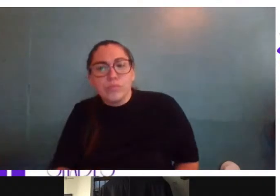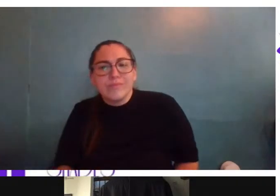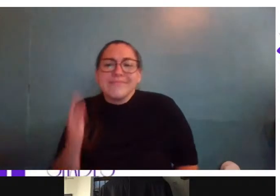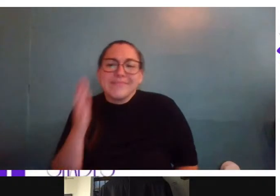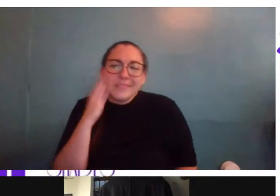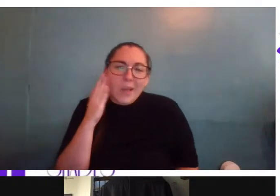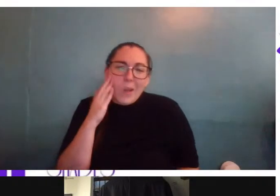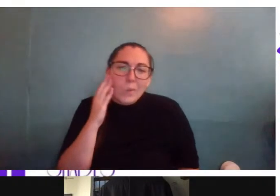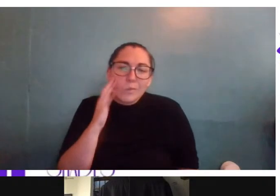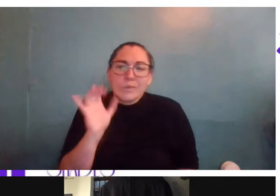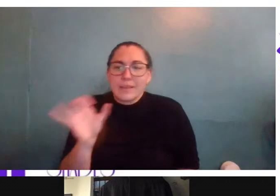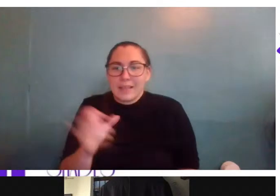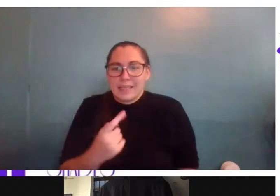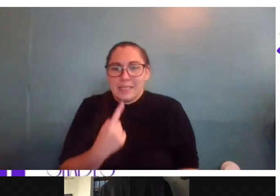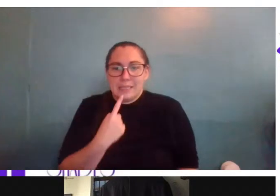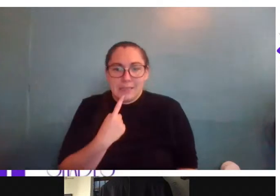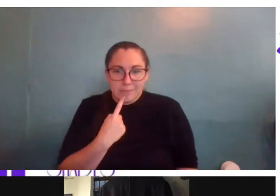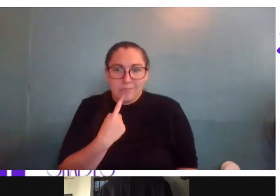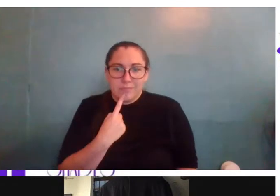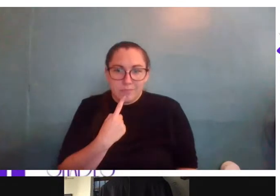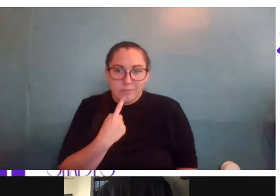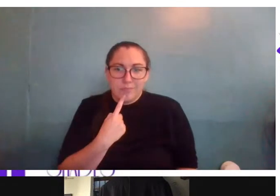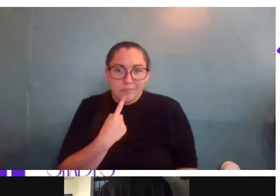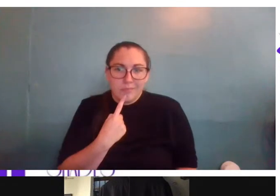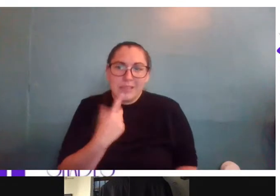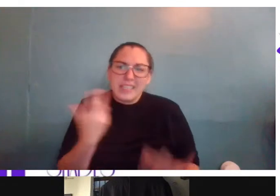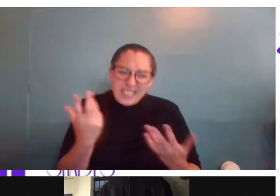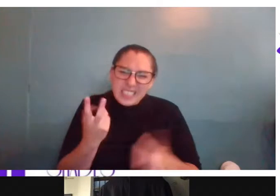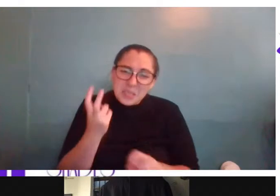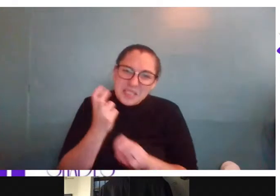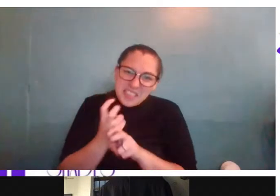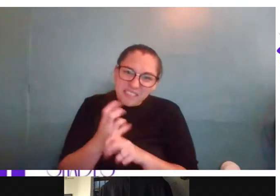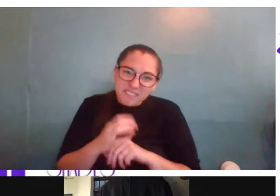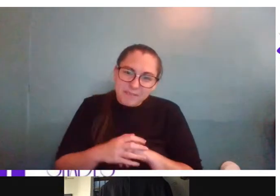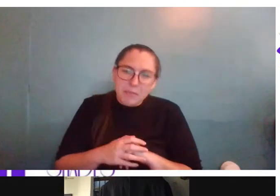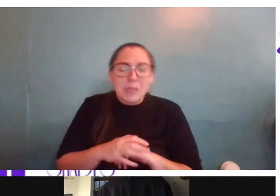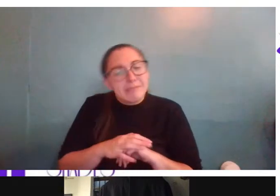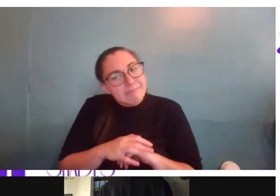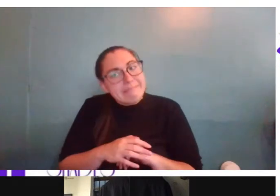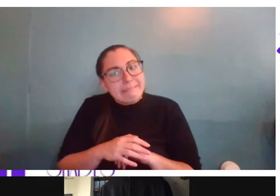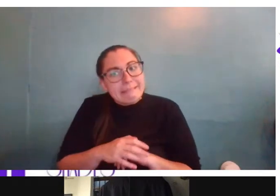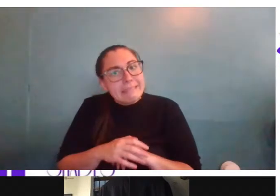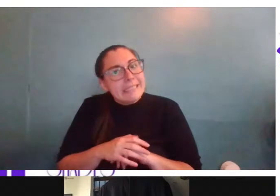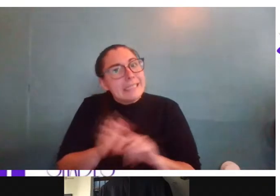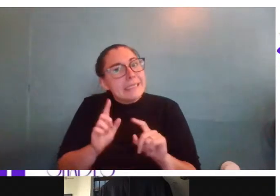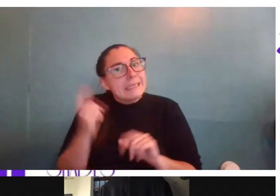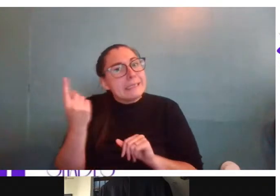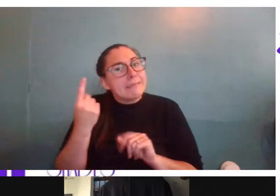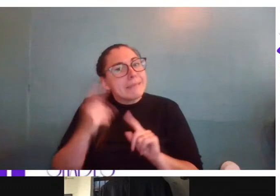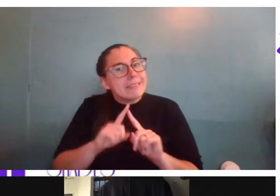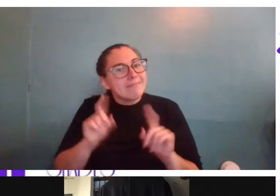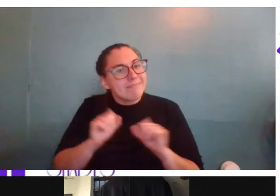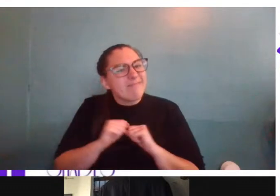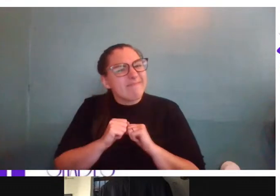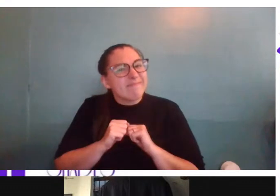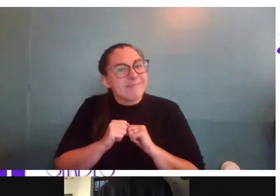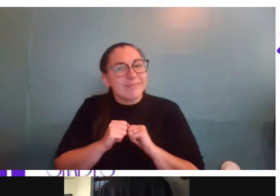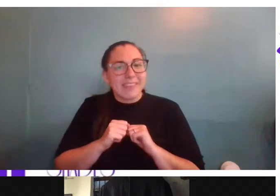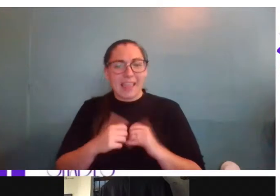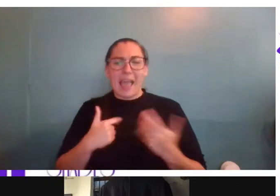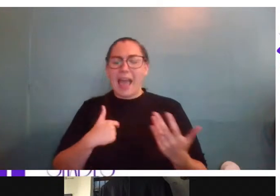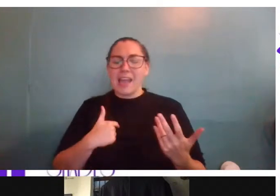say, it's been tough. Well, like I say, it's been something. And I'm just